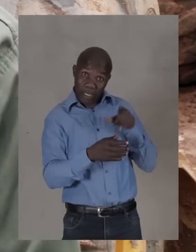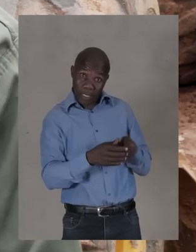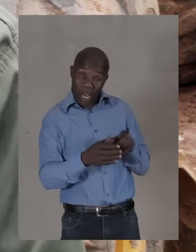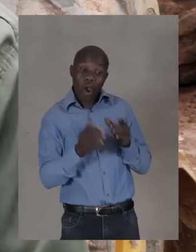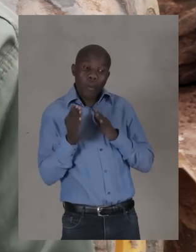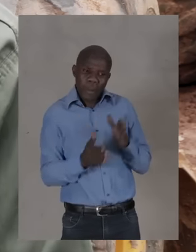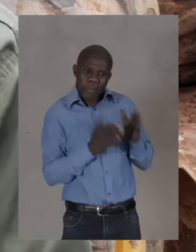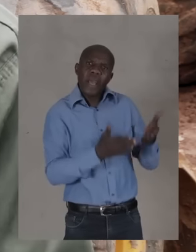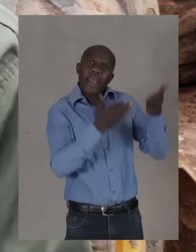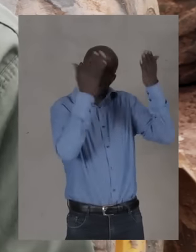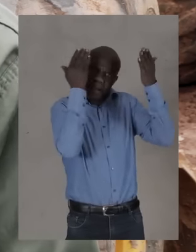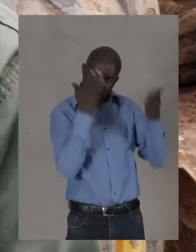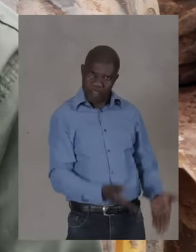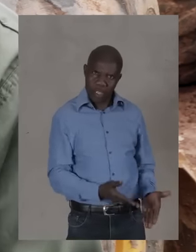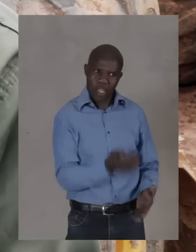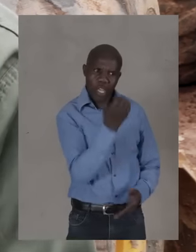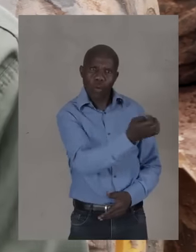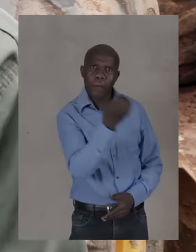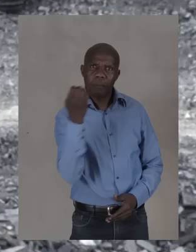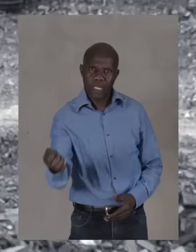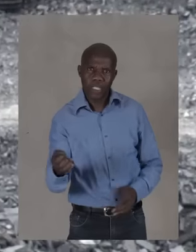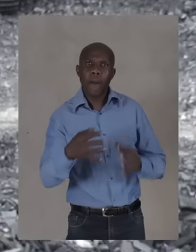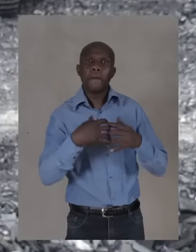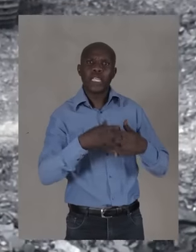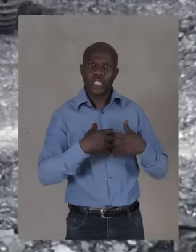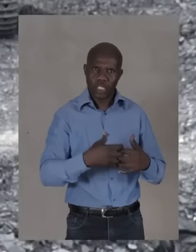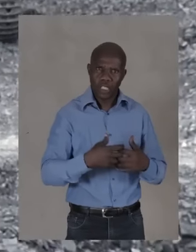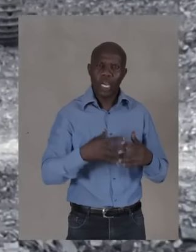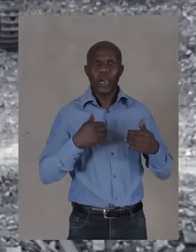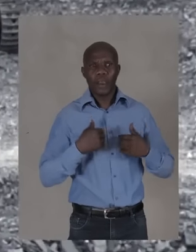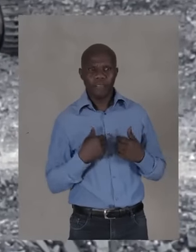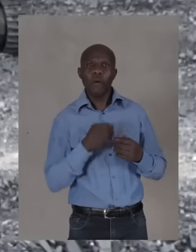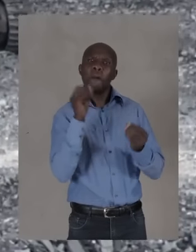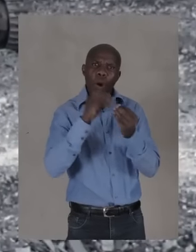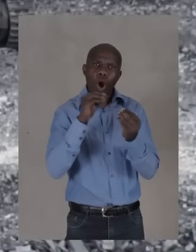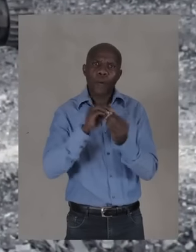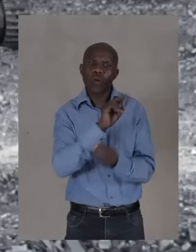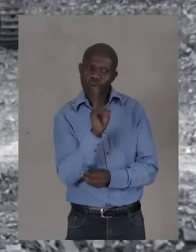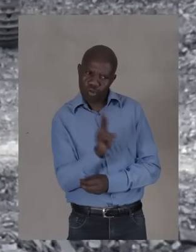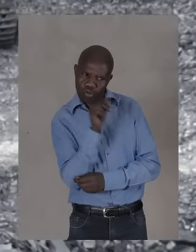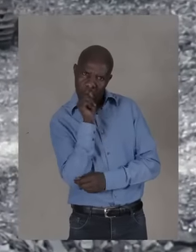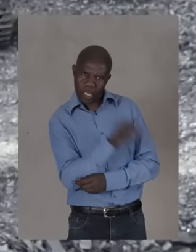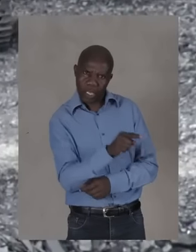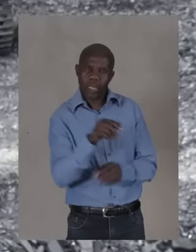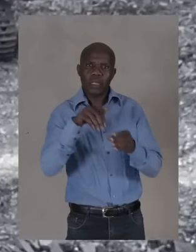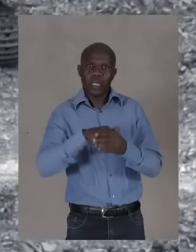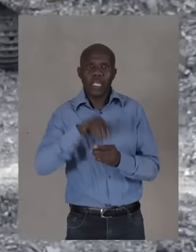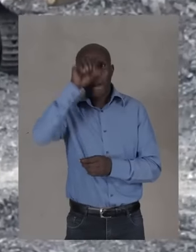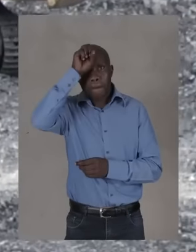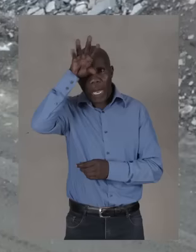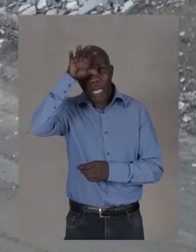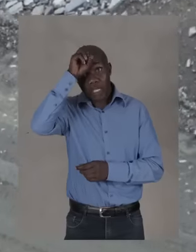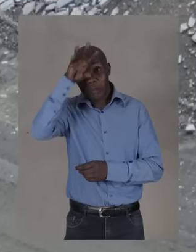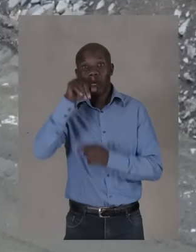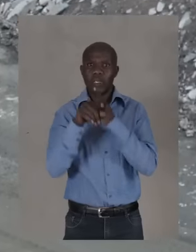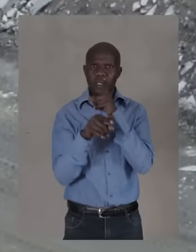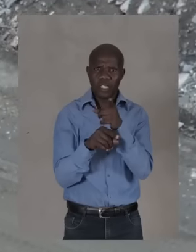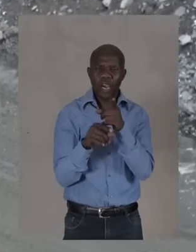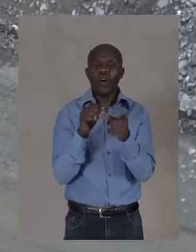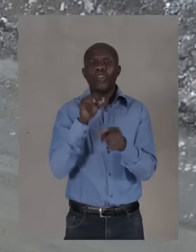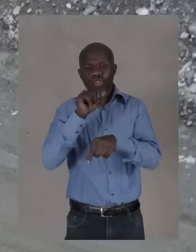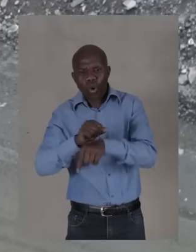these heavy equipment machines that mostly are used in the mines. There is